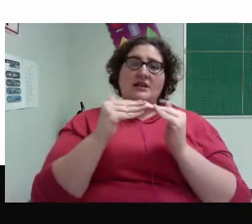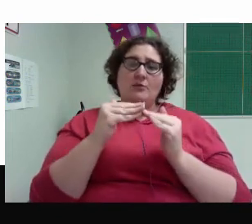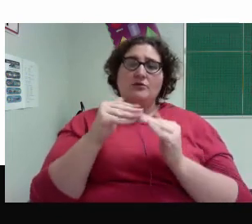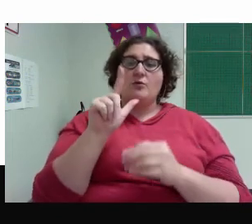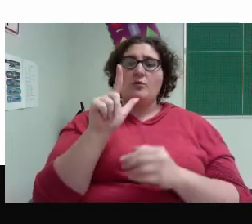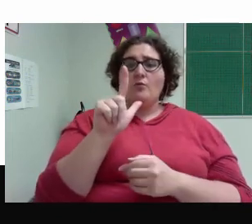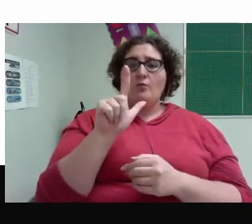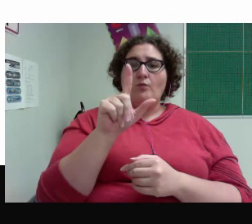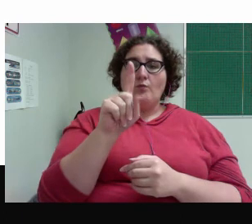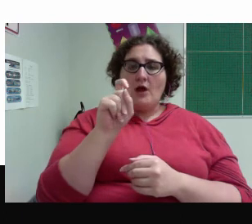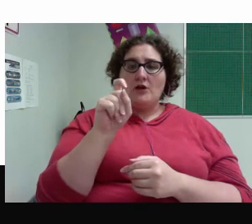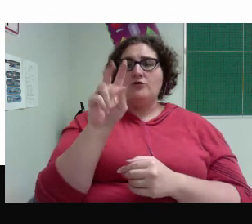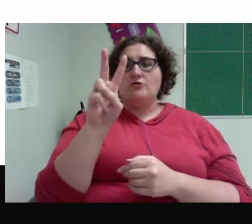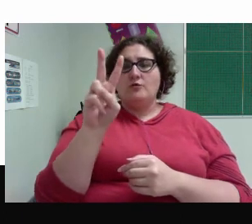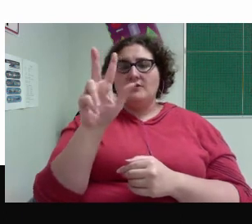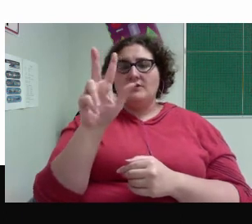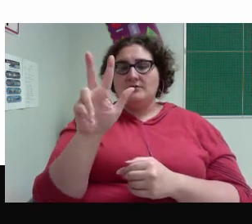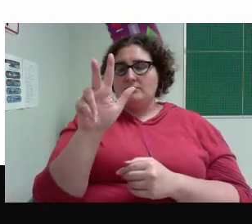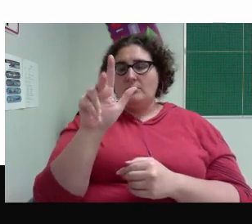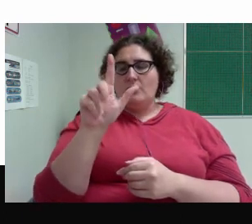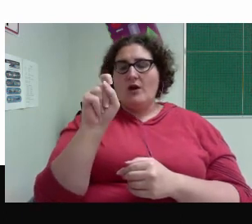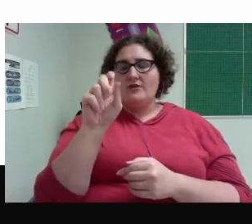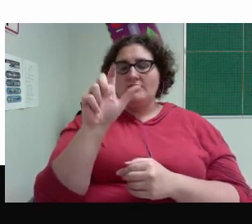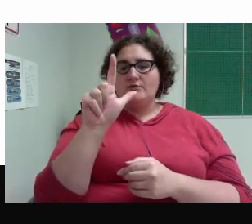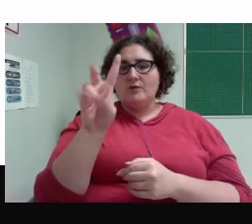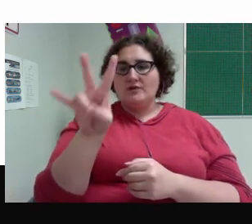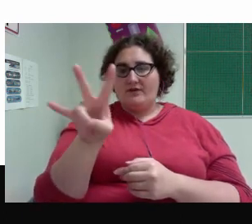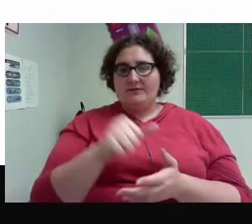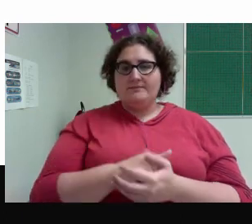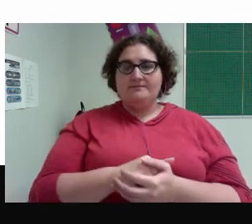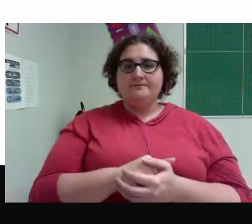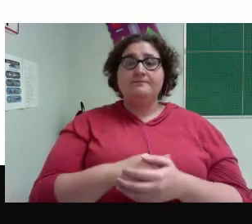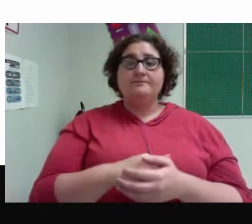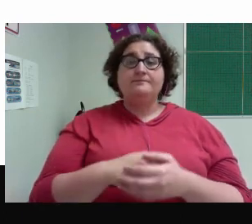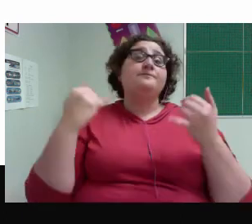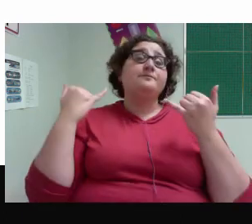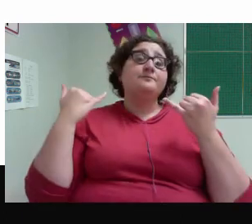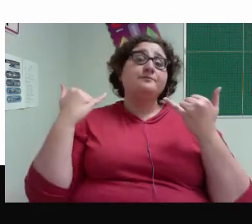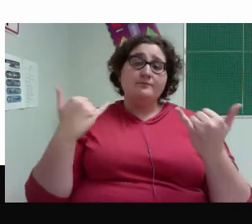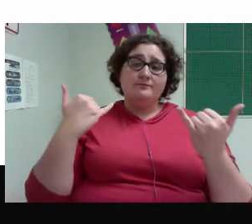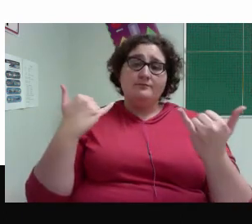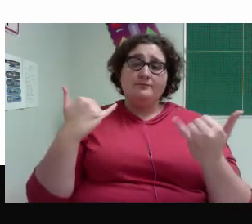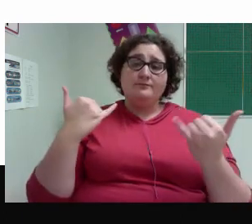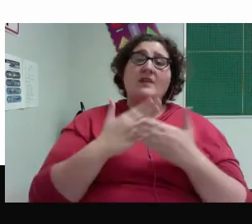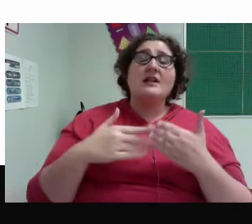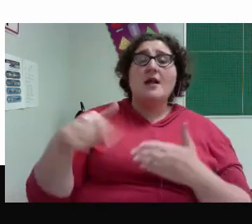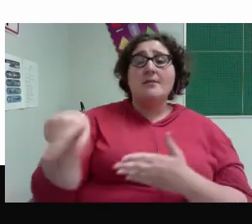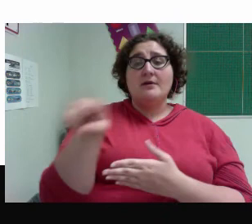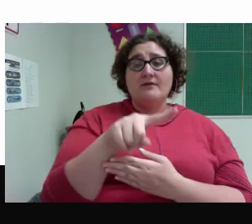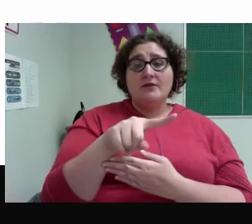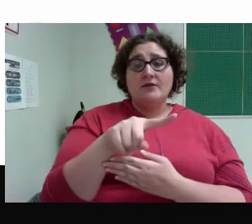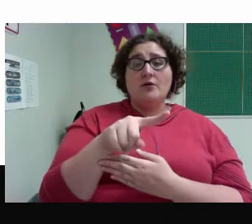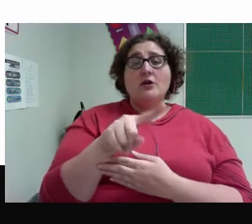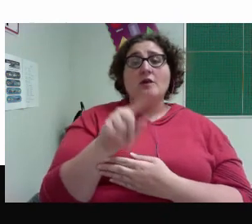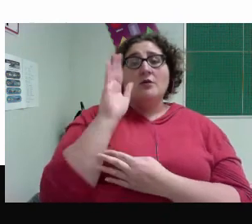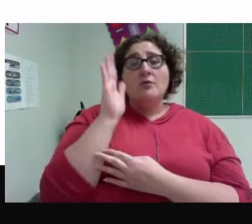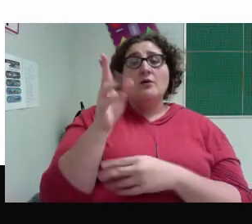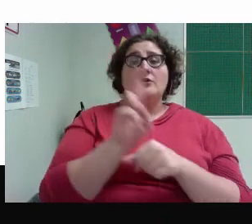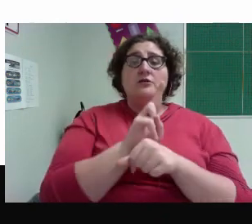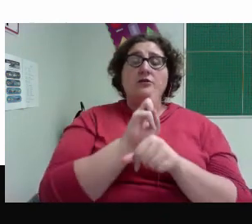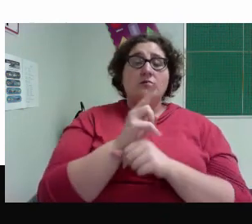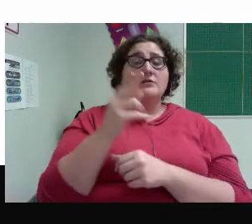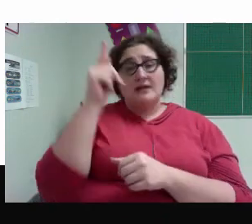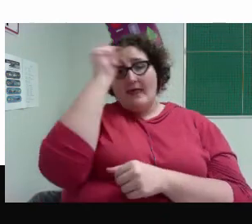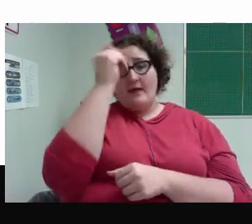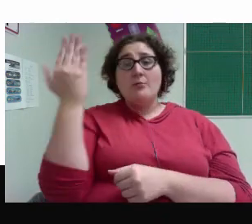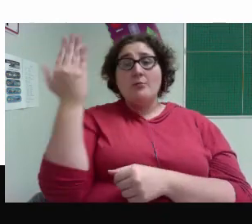angles are 127. Okay, now, Some of you will use the